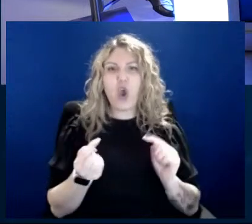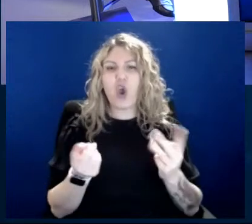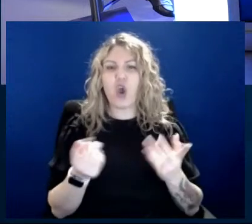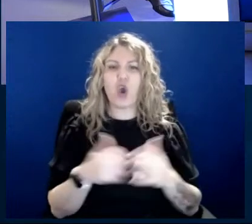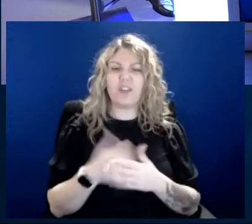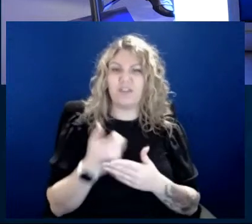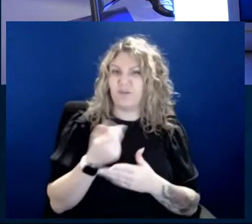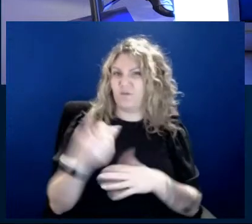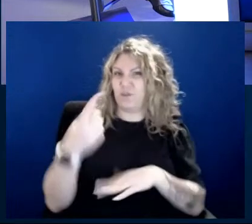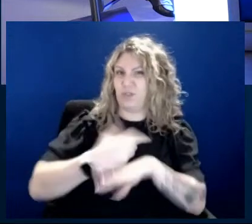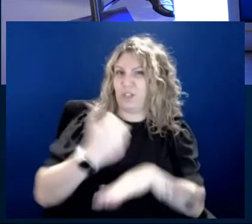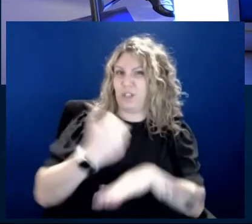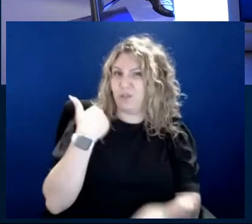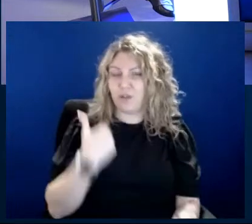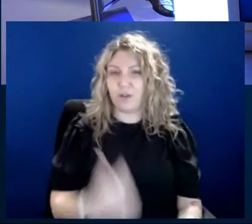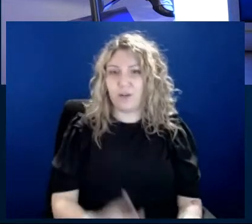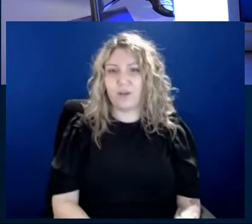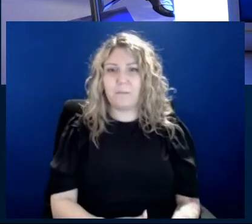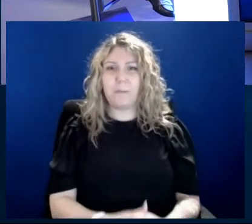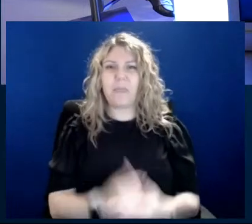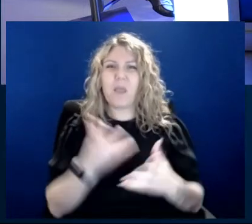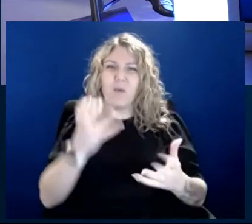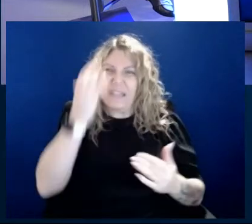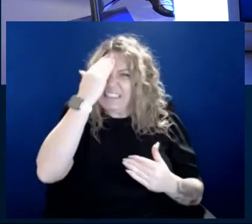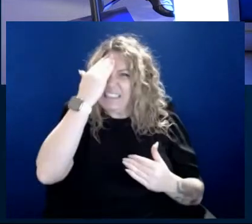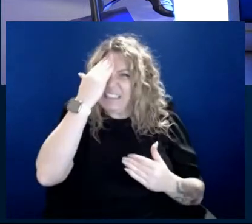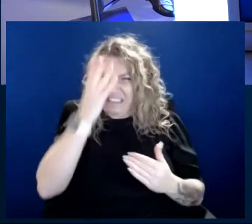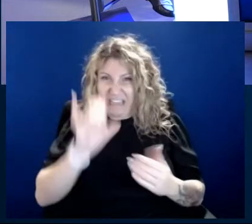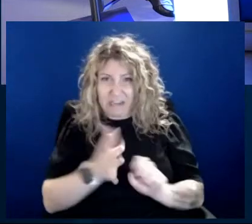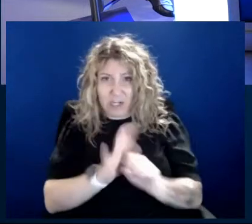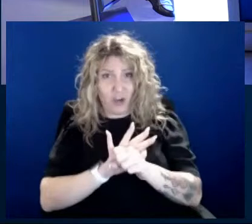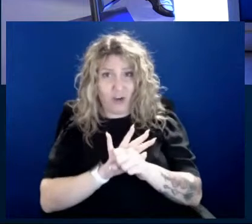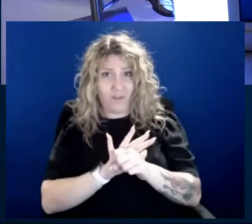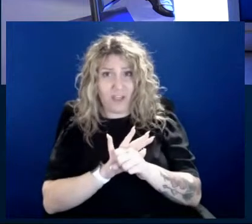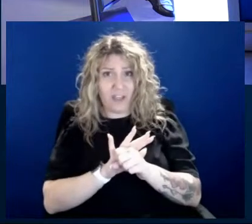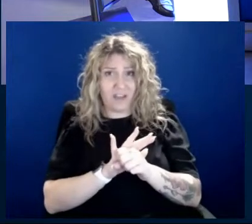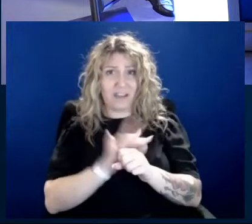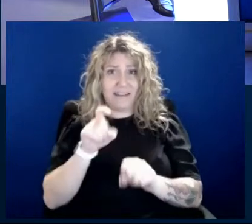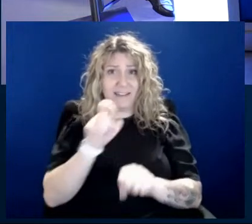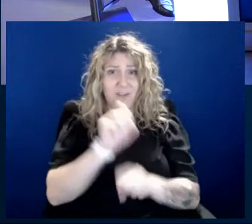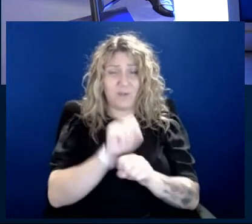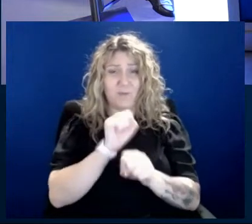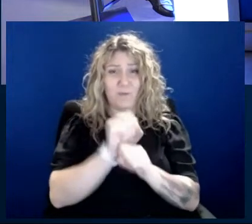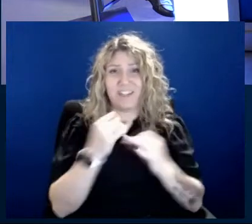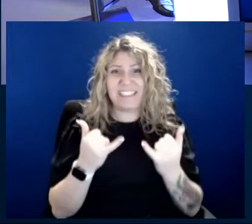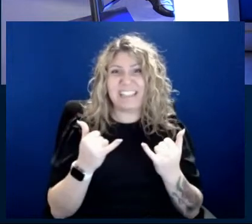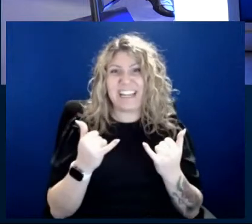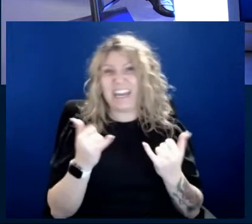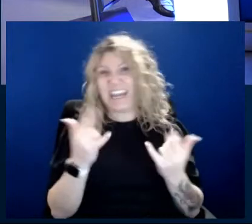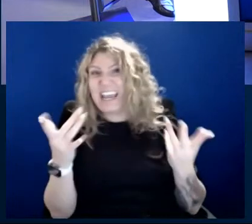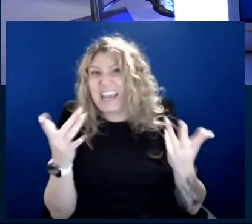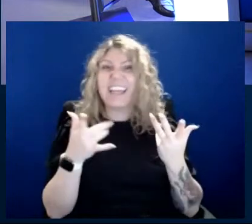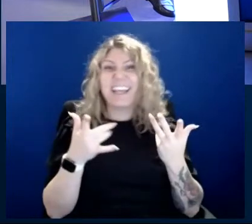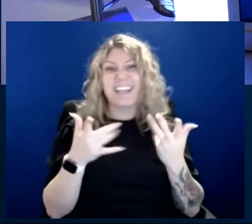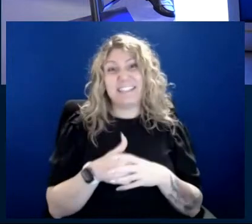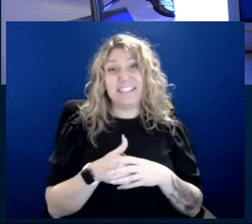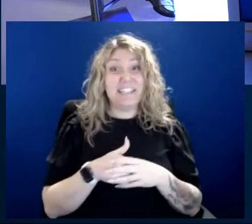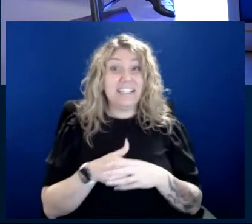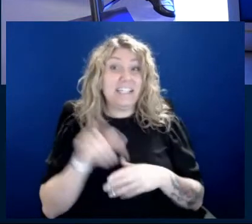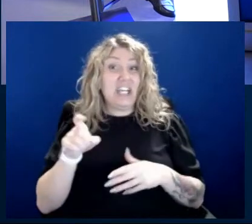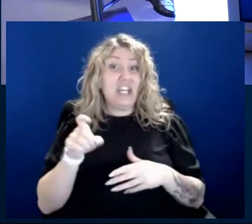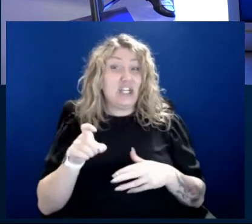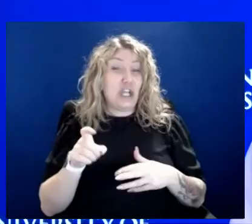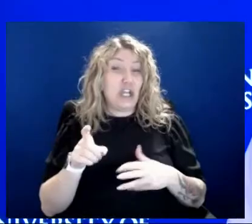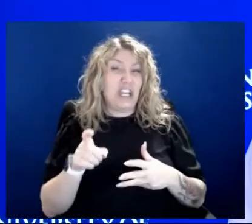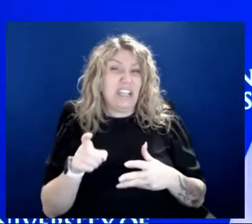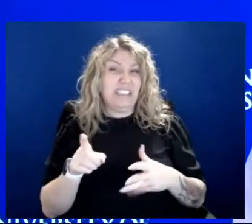ago, but she wants to know, might this be COVID? She has to work today and wants she wants you to know she should take a sick day.